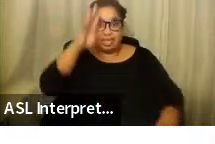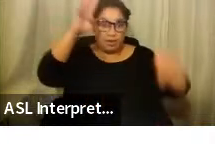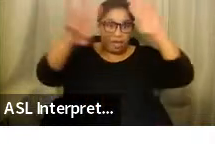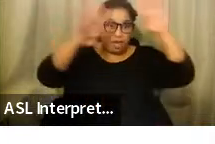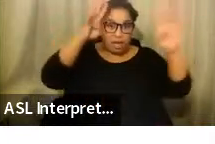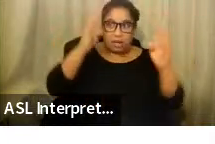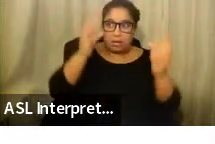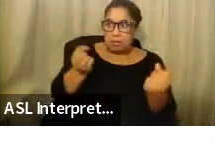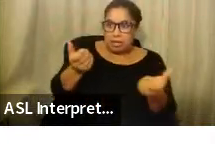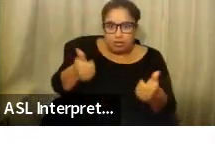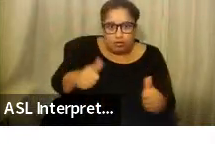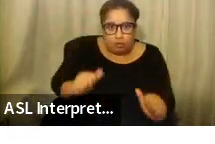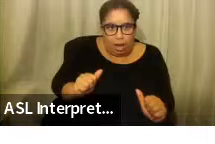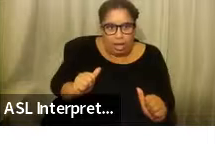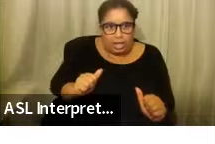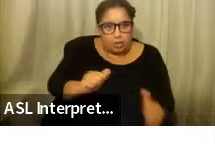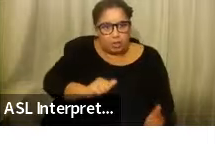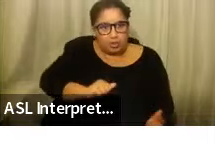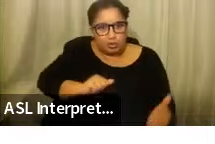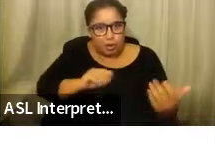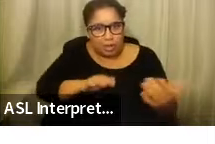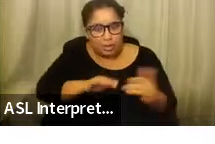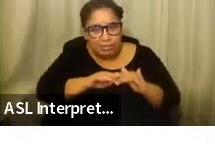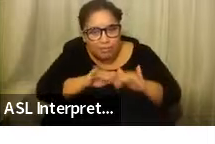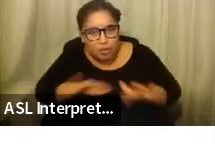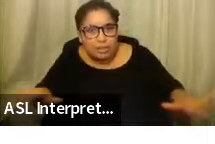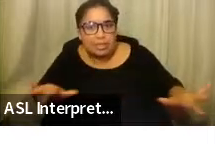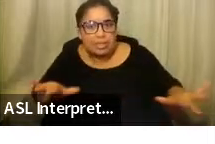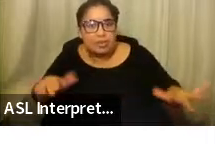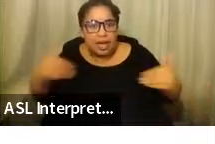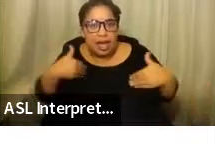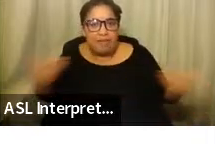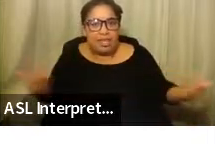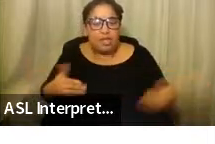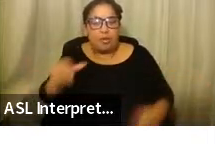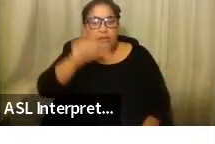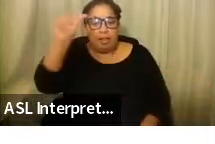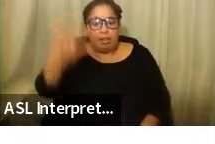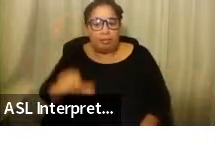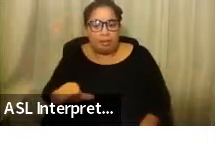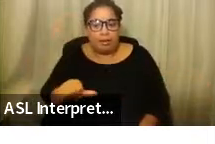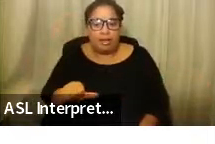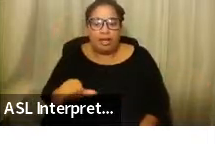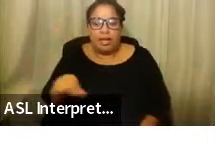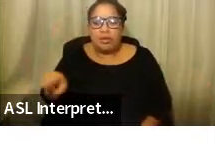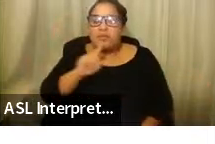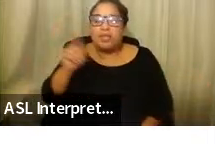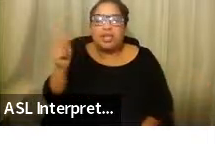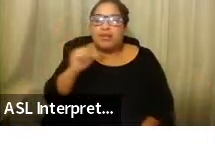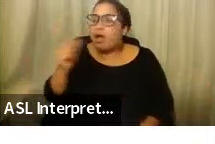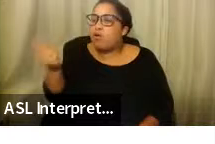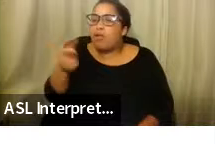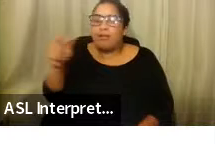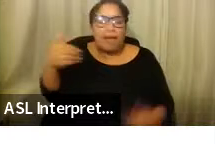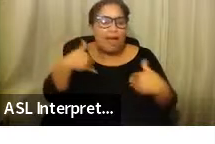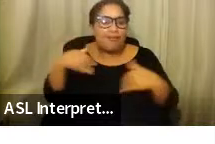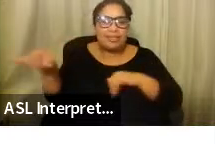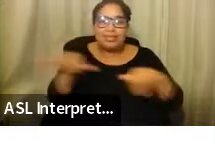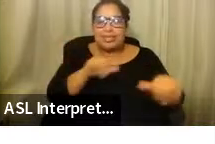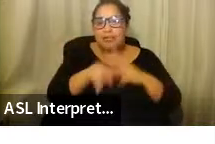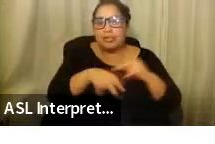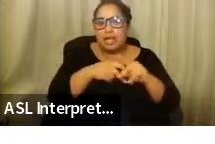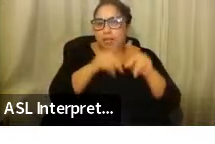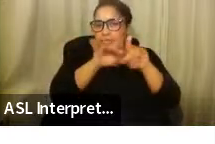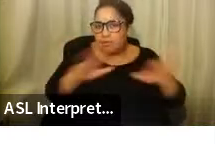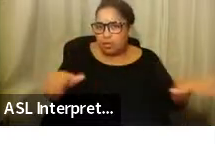many who are trying to address the diversity that we have in Alameda County. And frankly, they don't all have the diversity that we